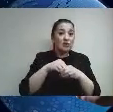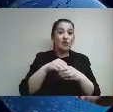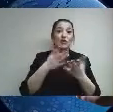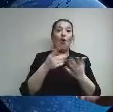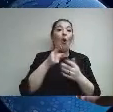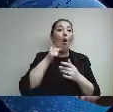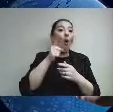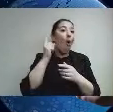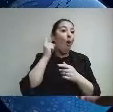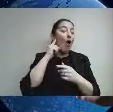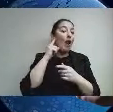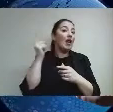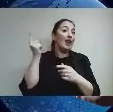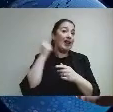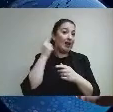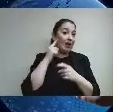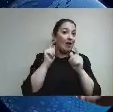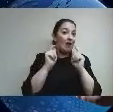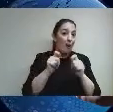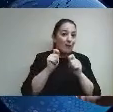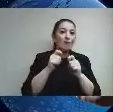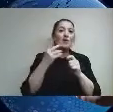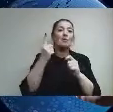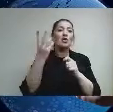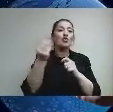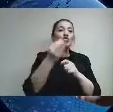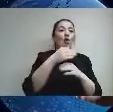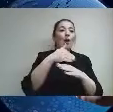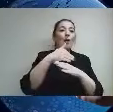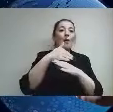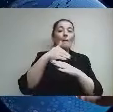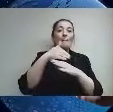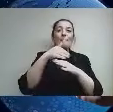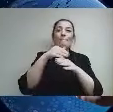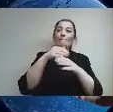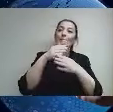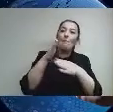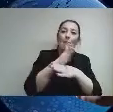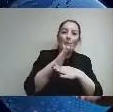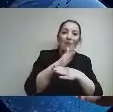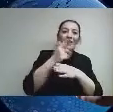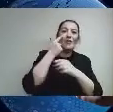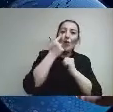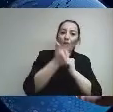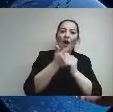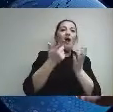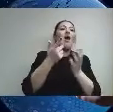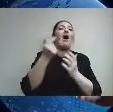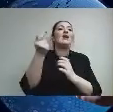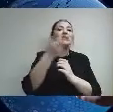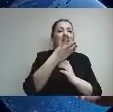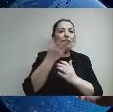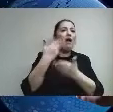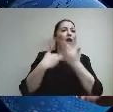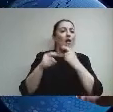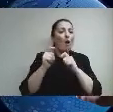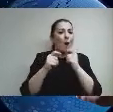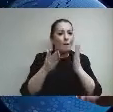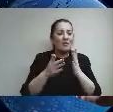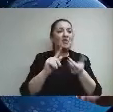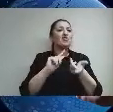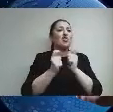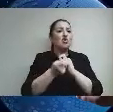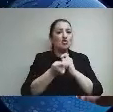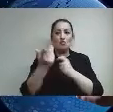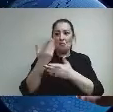They talked about different impacts. They provided different figures. They talked about the transformation